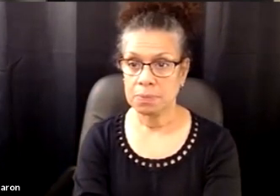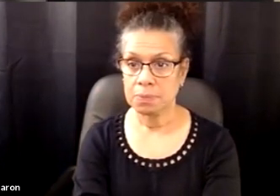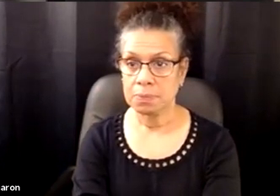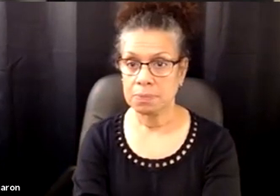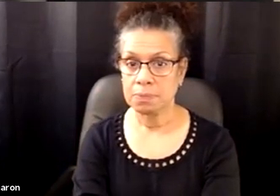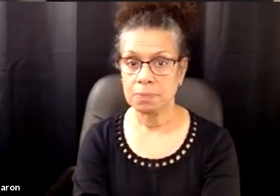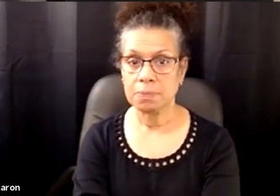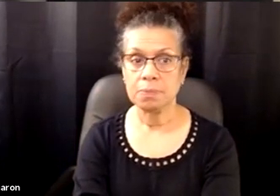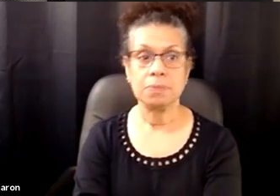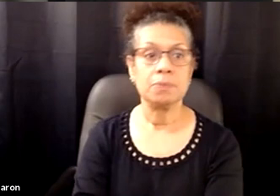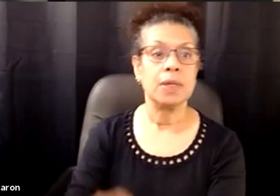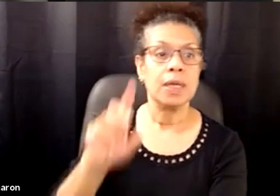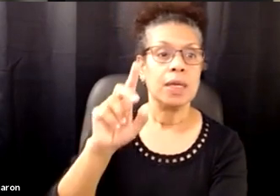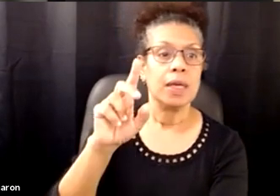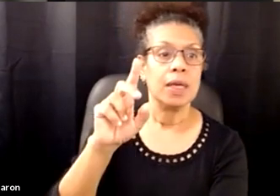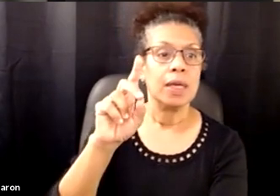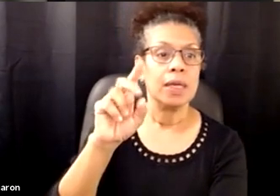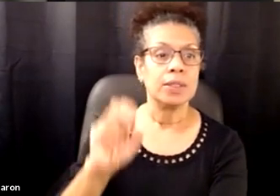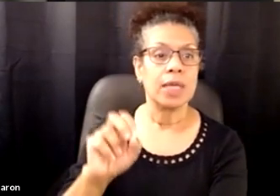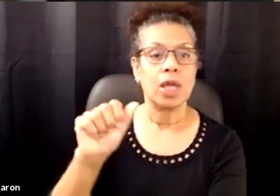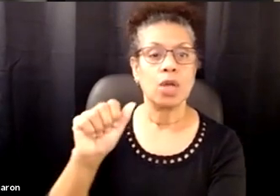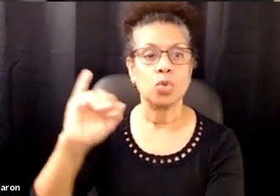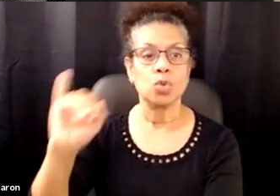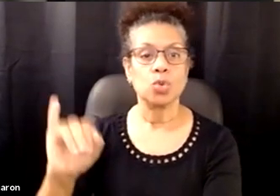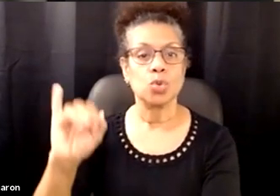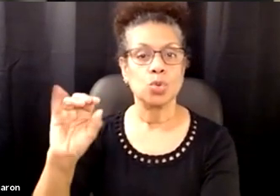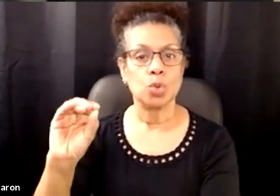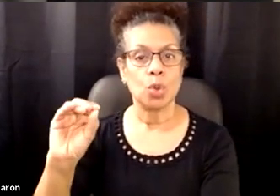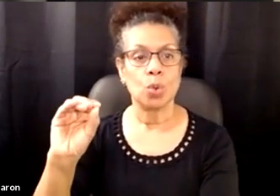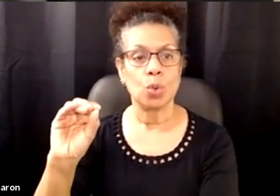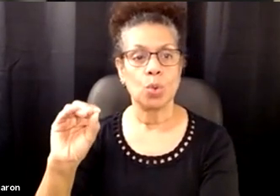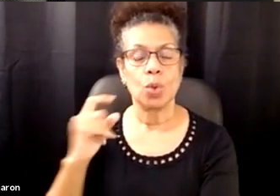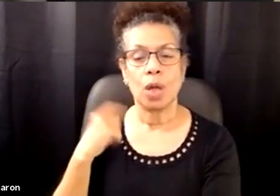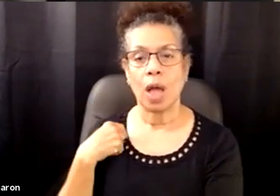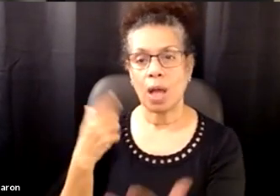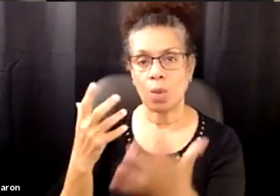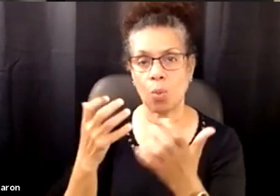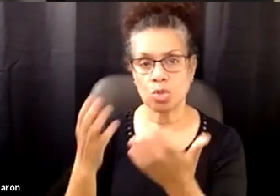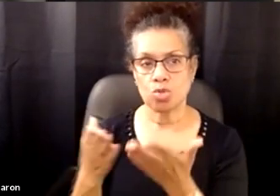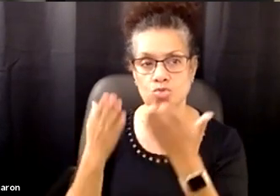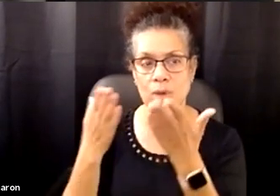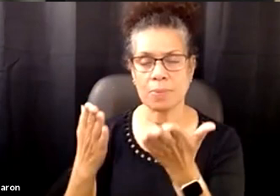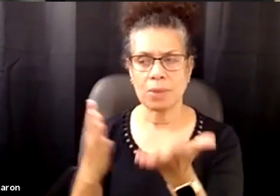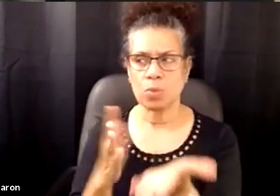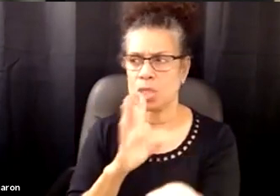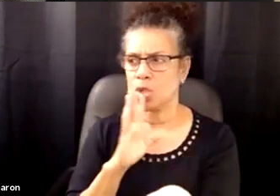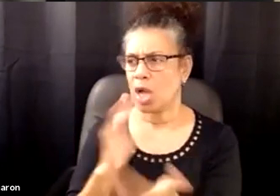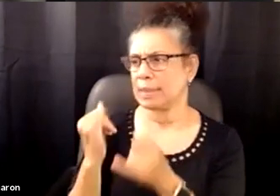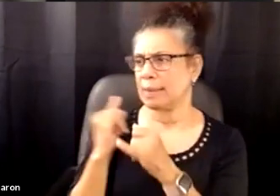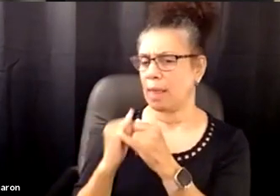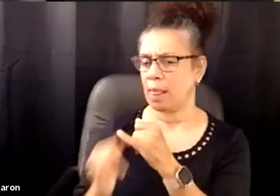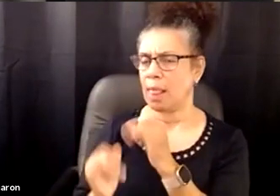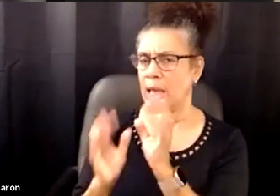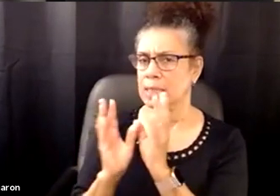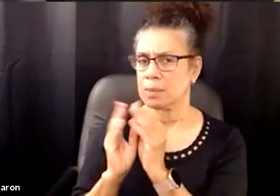mr de aruja madam chair and colleagues i'd like to recommend that uh we've talked to the last meeting uh